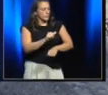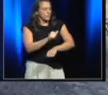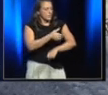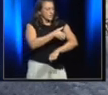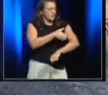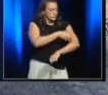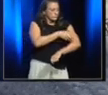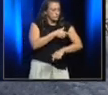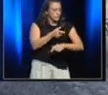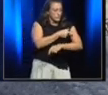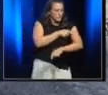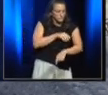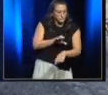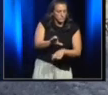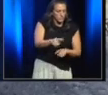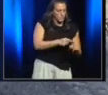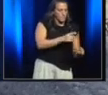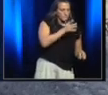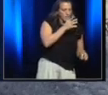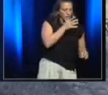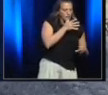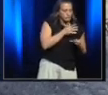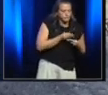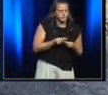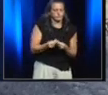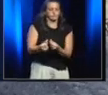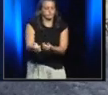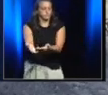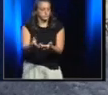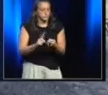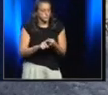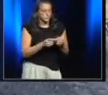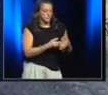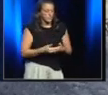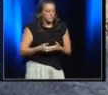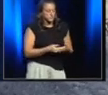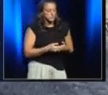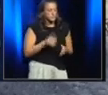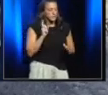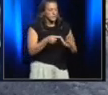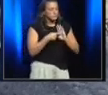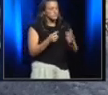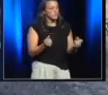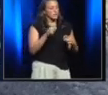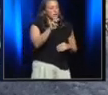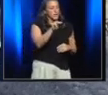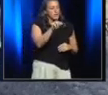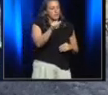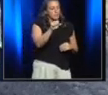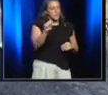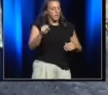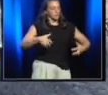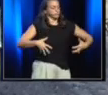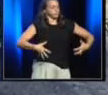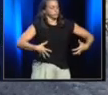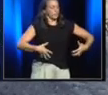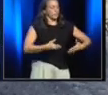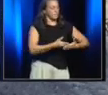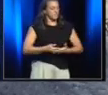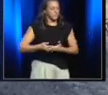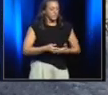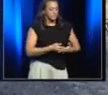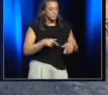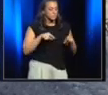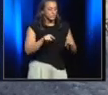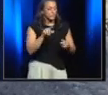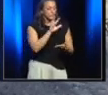mums to pups. And this figure here just shows the amount of mass gain that pups have during the 3 weeks